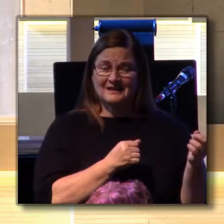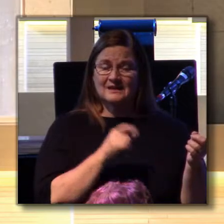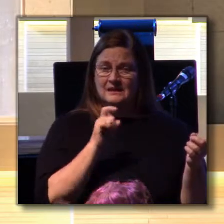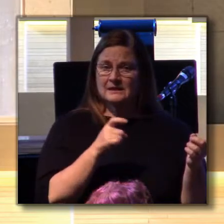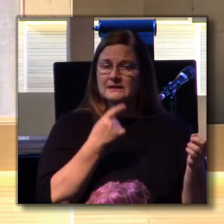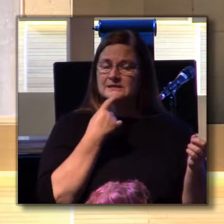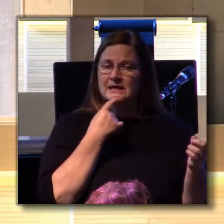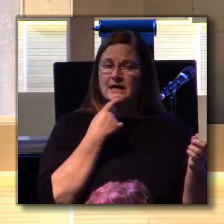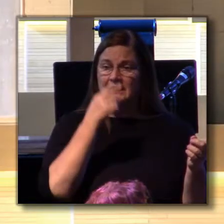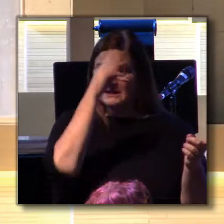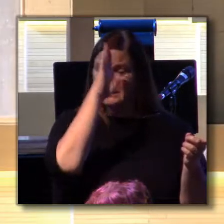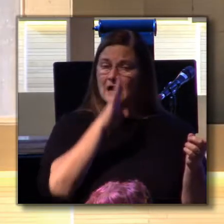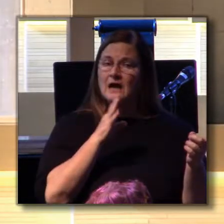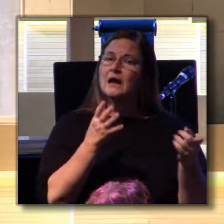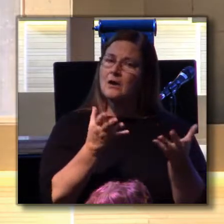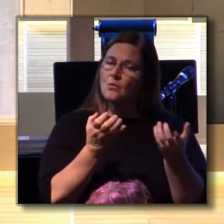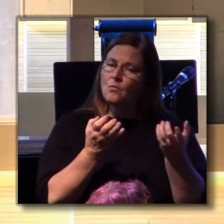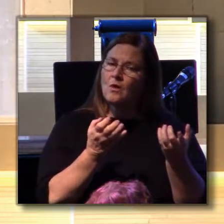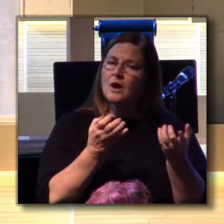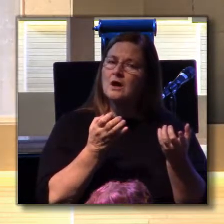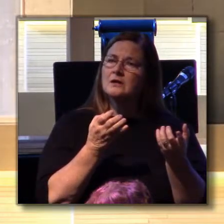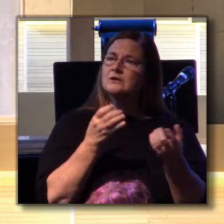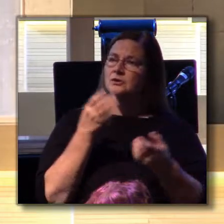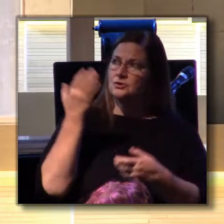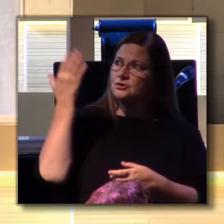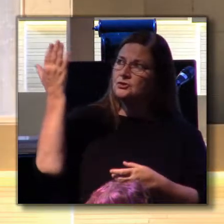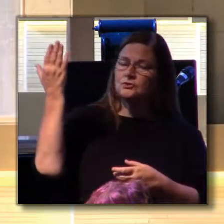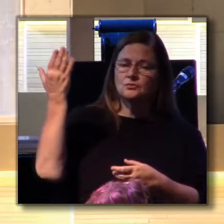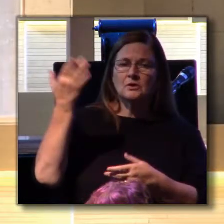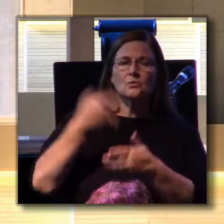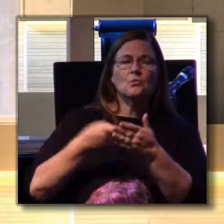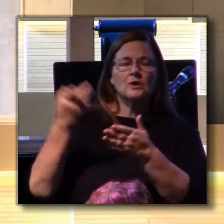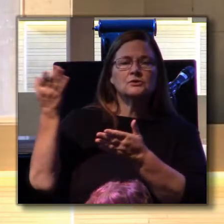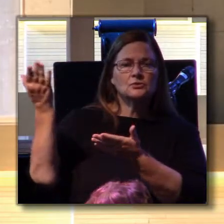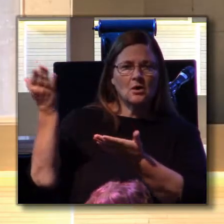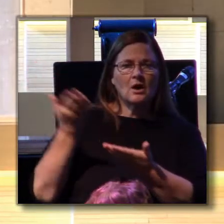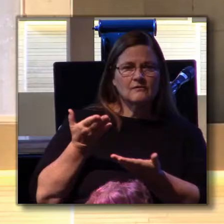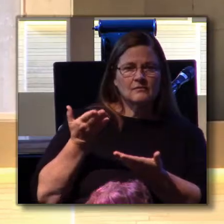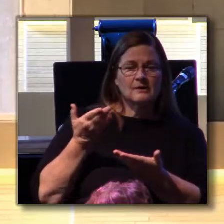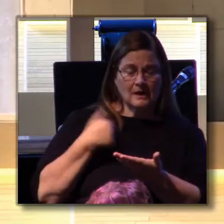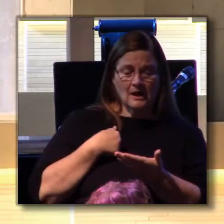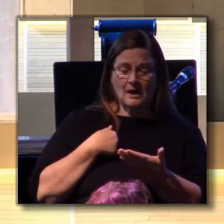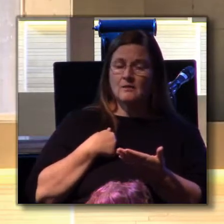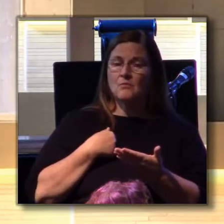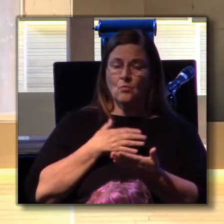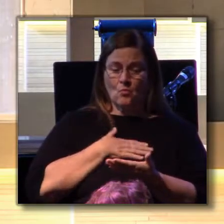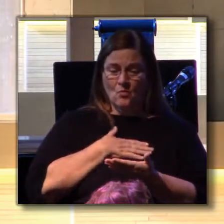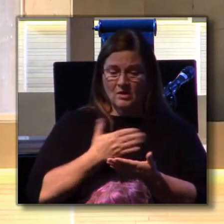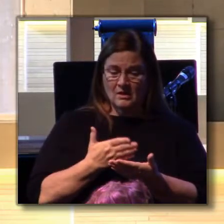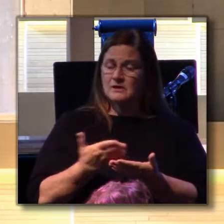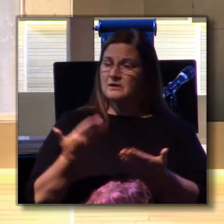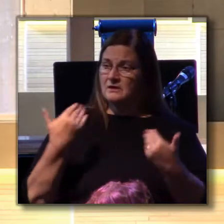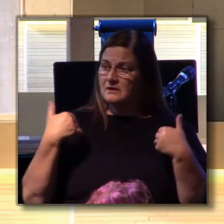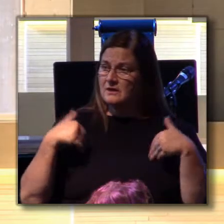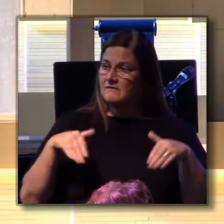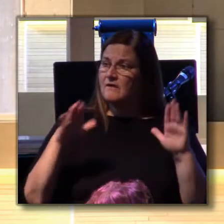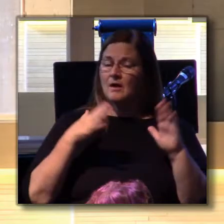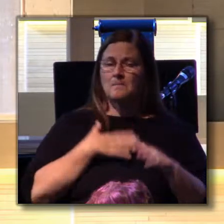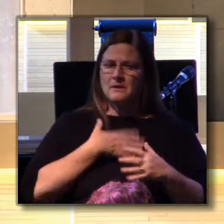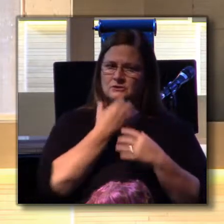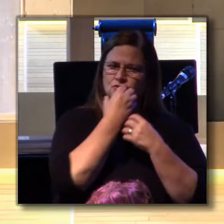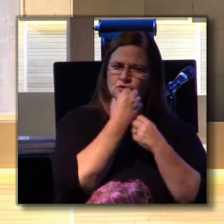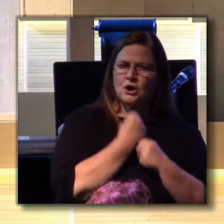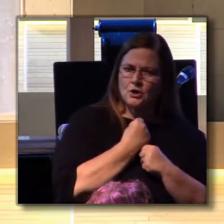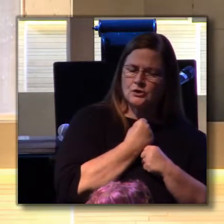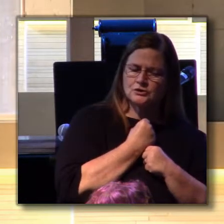want you and what you offered to me, and I am willing to give up not only my cherished